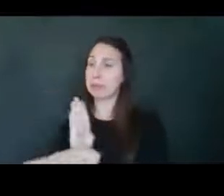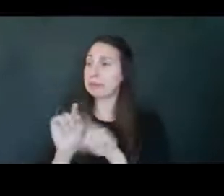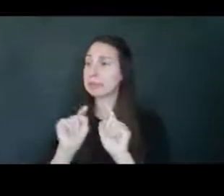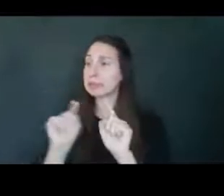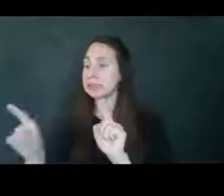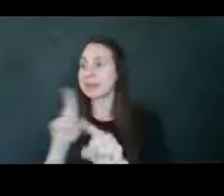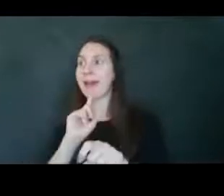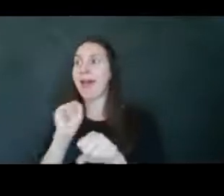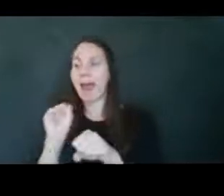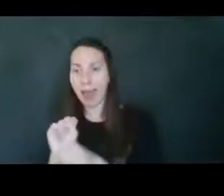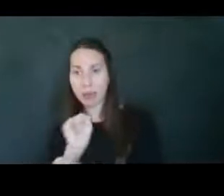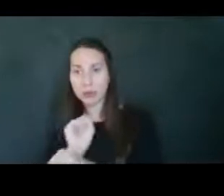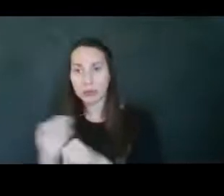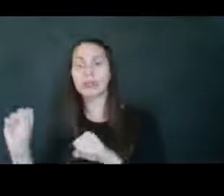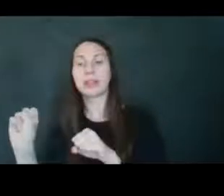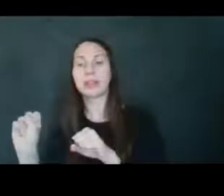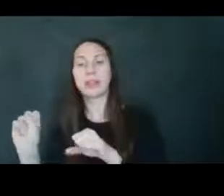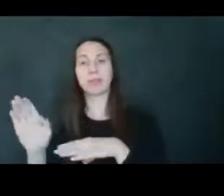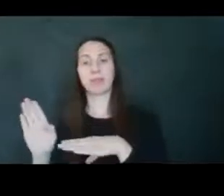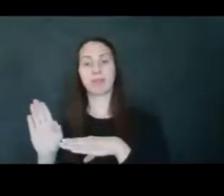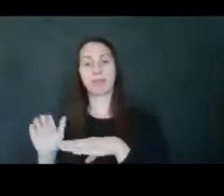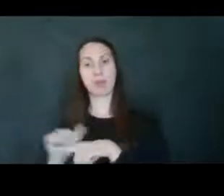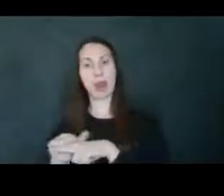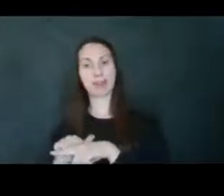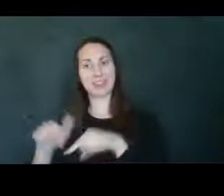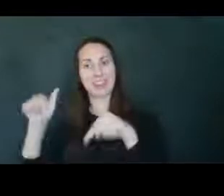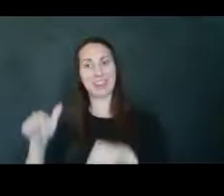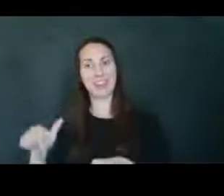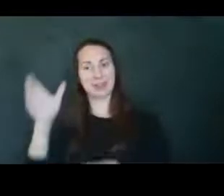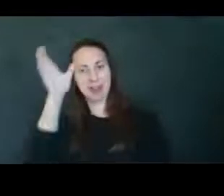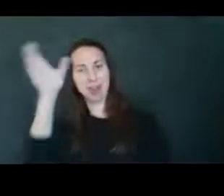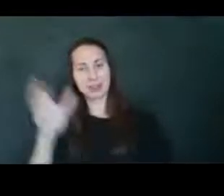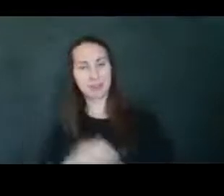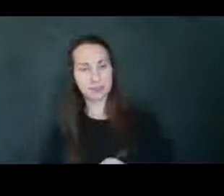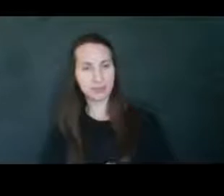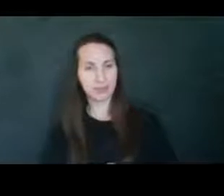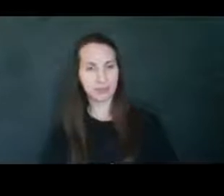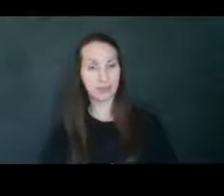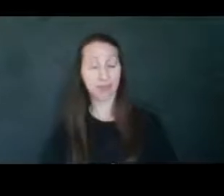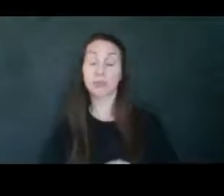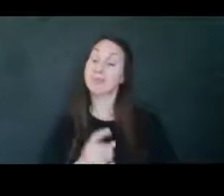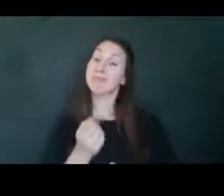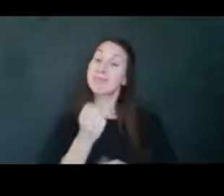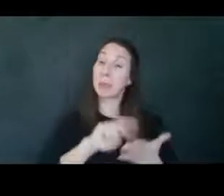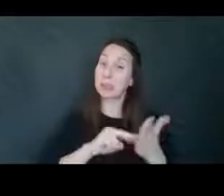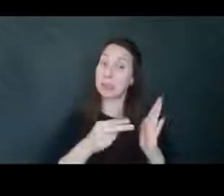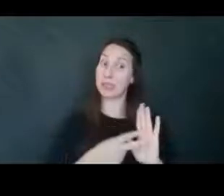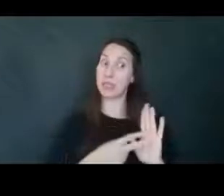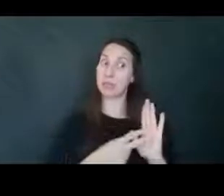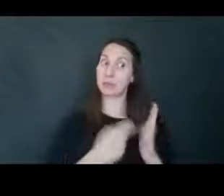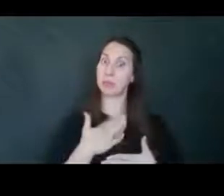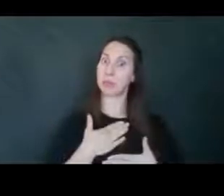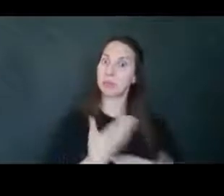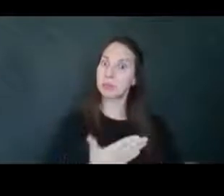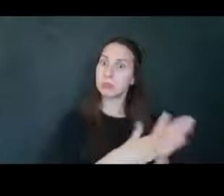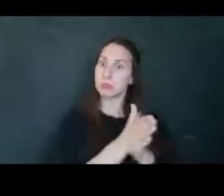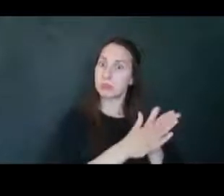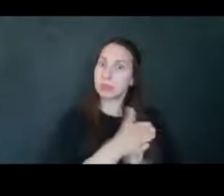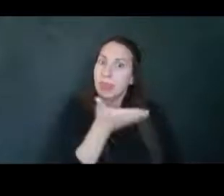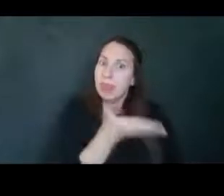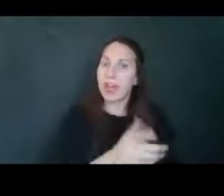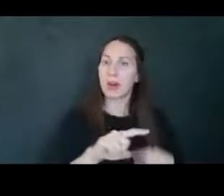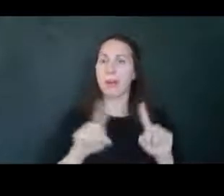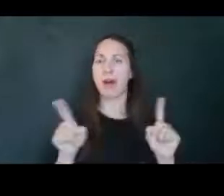actuality practicing this vital concept. The will was there, Yet, as was consistently evident from